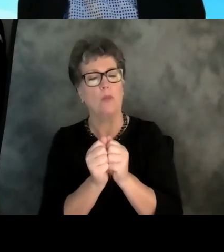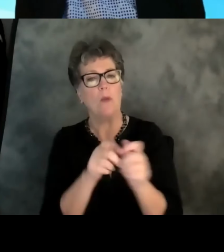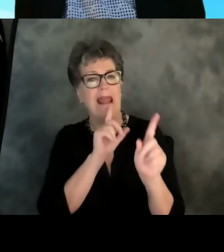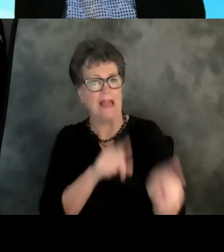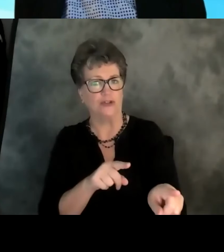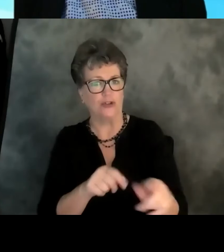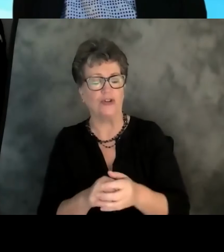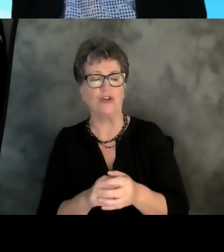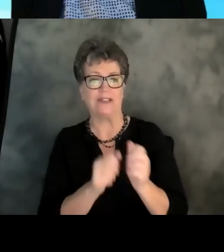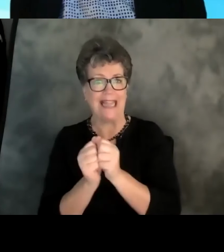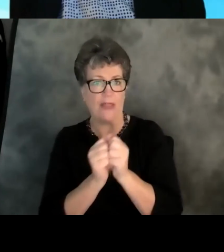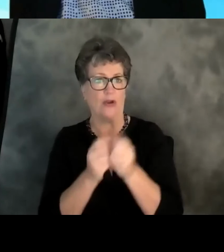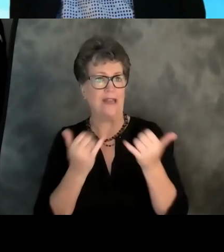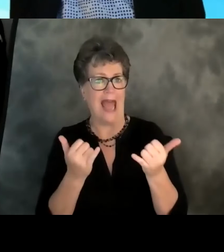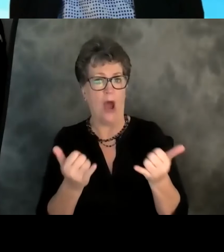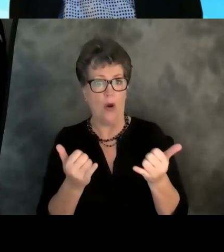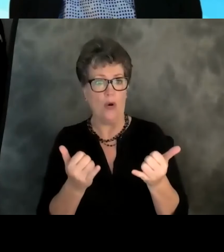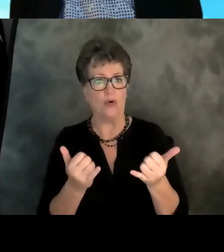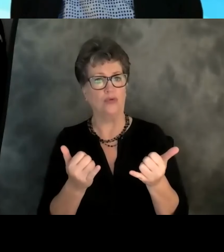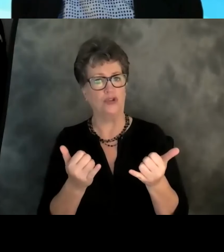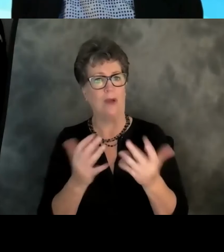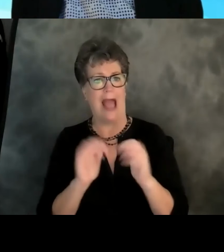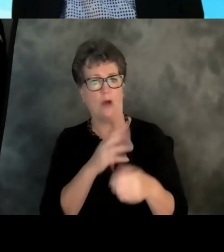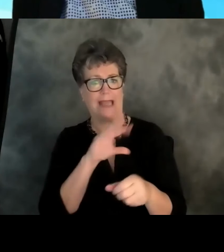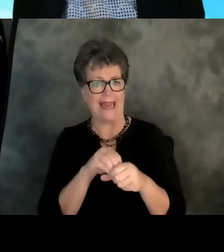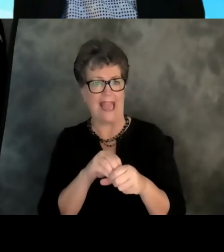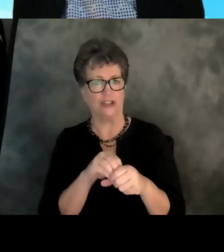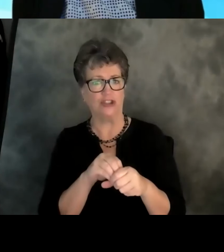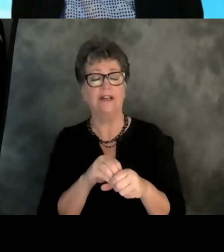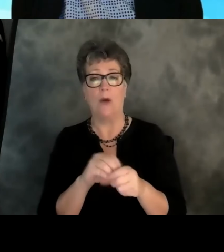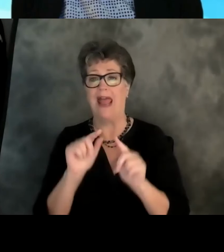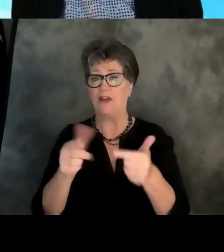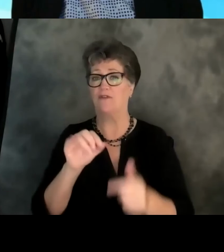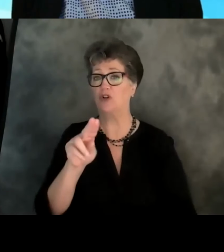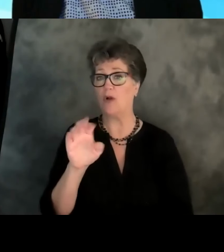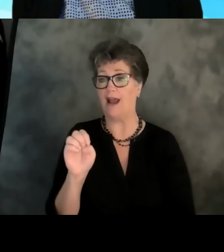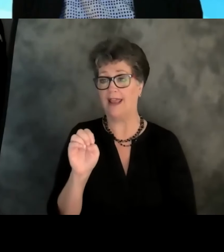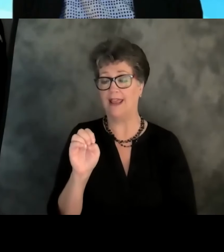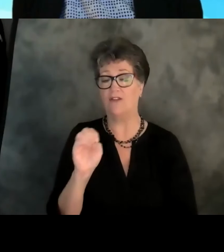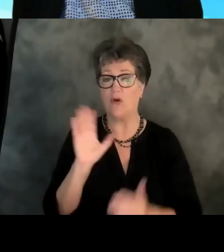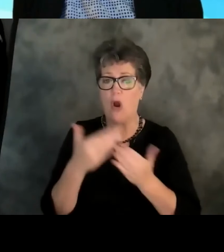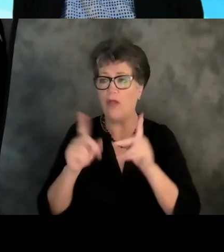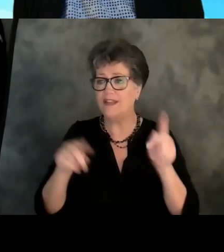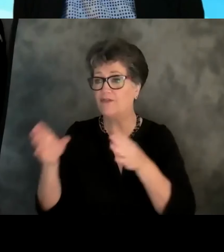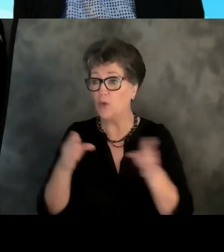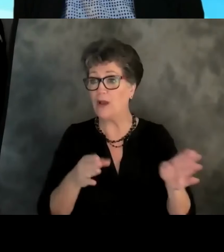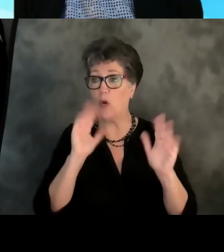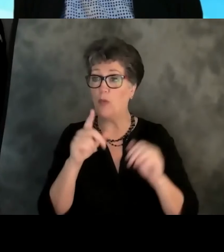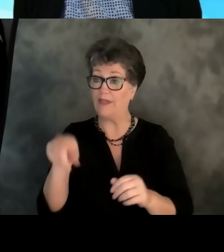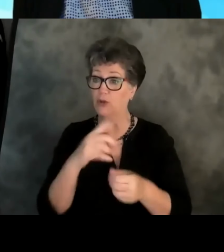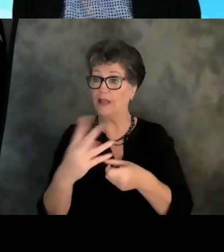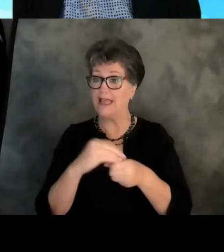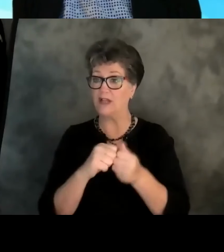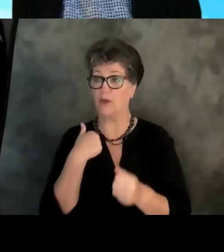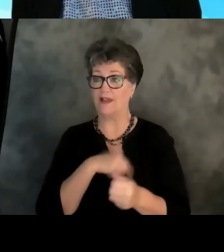We do think the time is now to tackle it. And I'm going to hand it over to Connie to list out all the different ways that we're hoping you will engage with us the